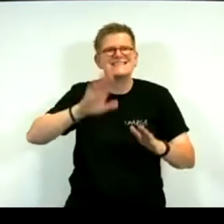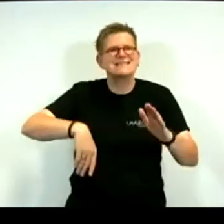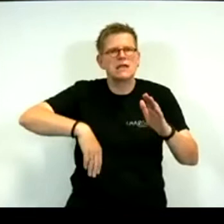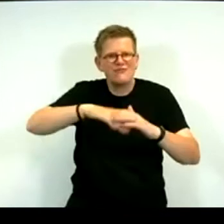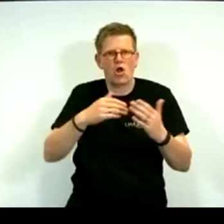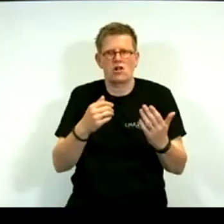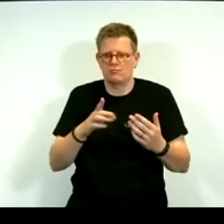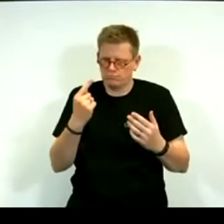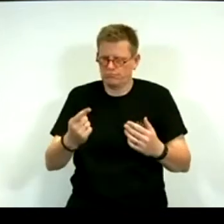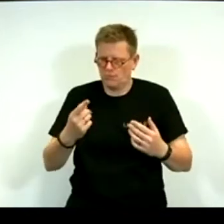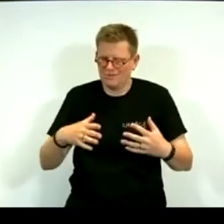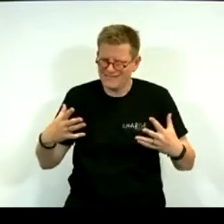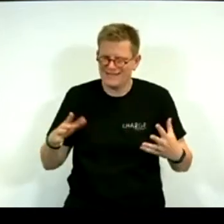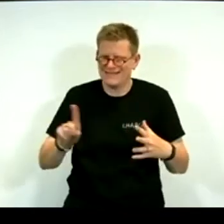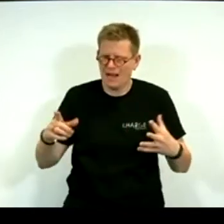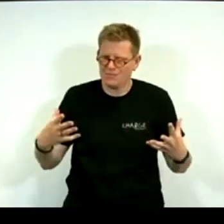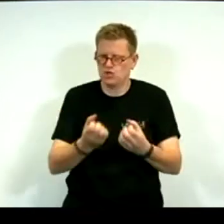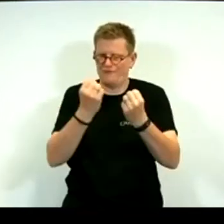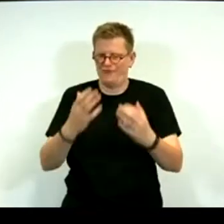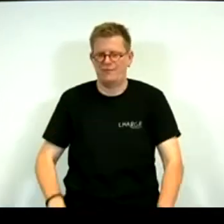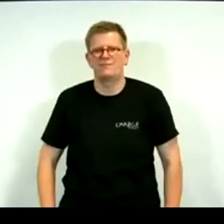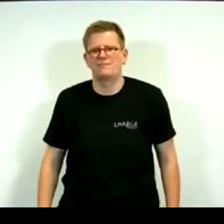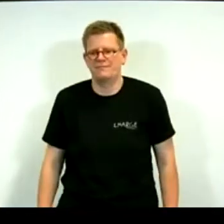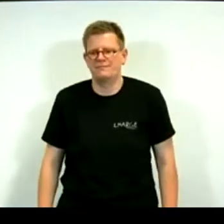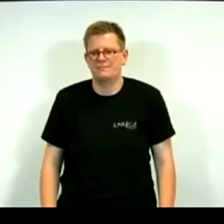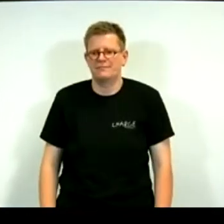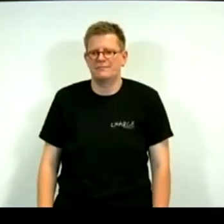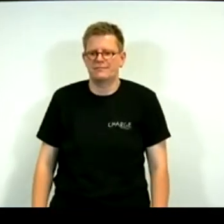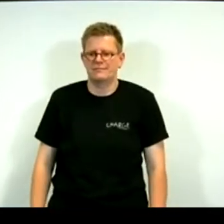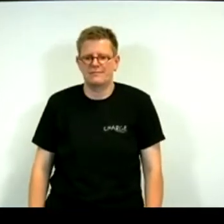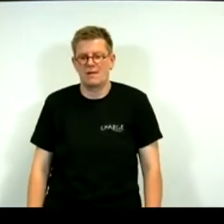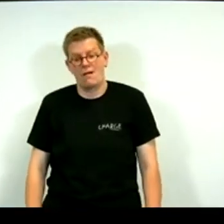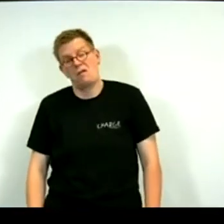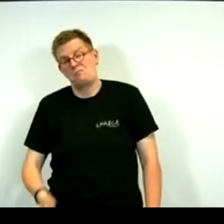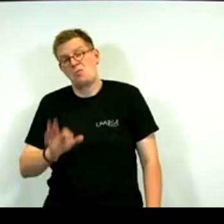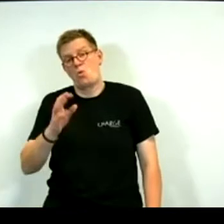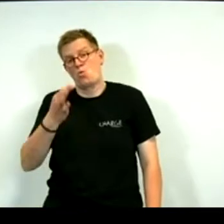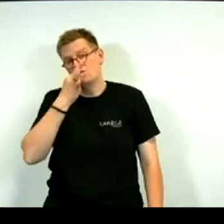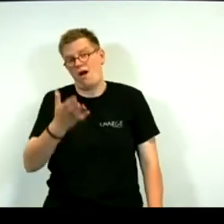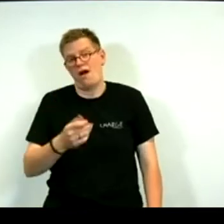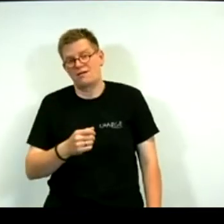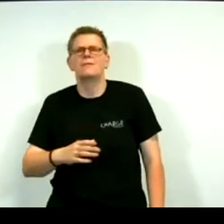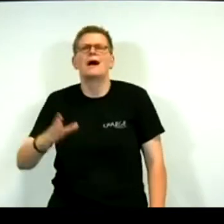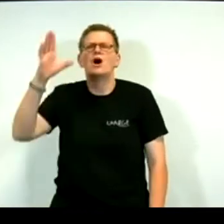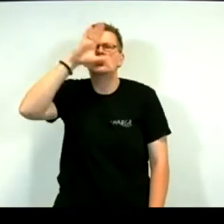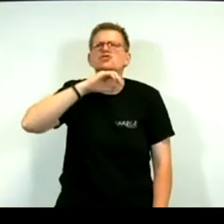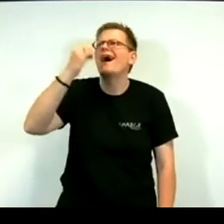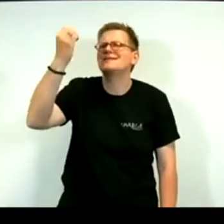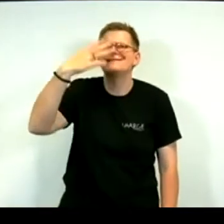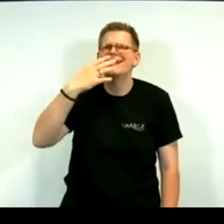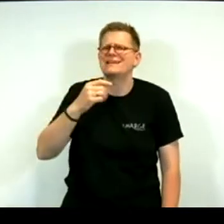own? Yeah, good. That's a good question. There's no problem with black light, as far as I'm aware.